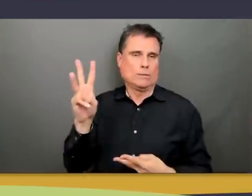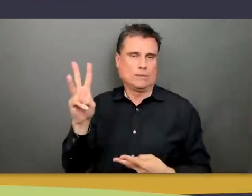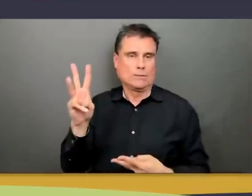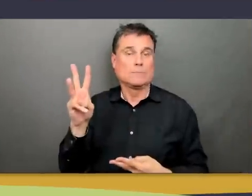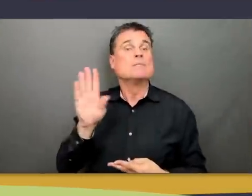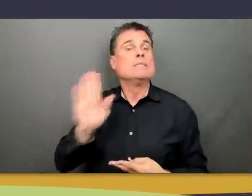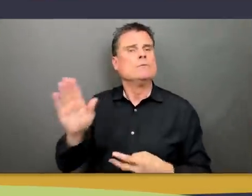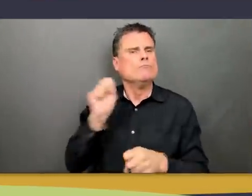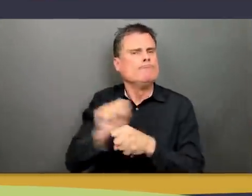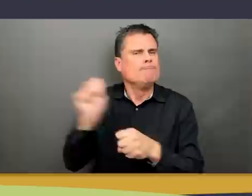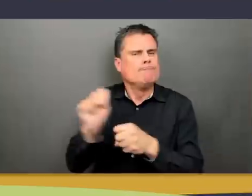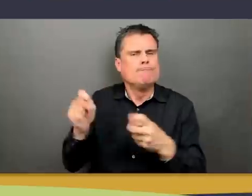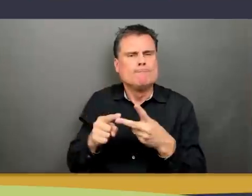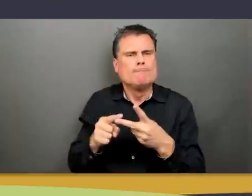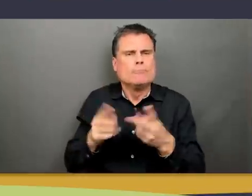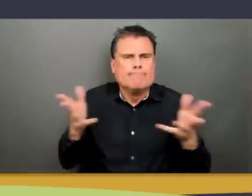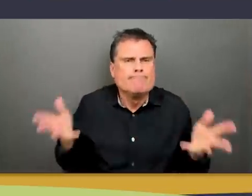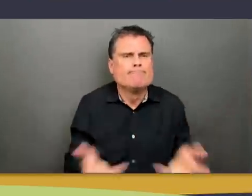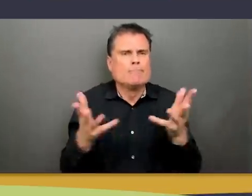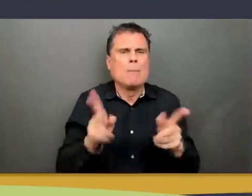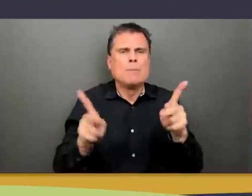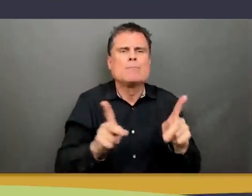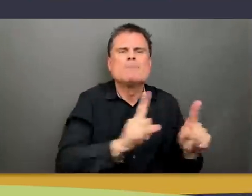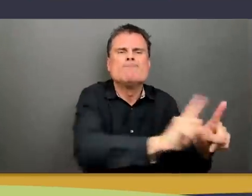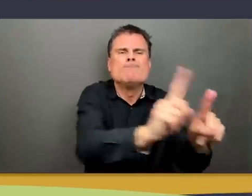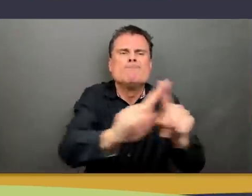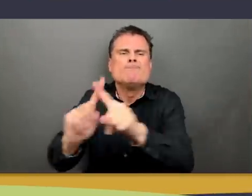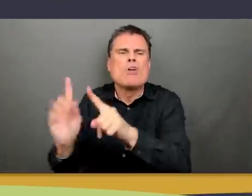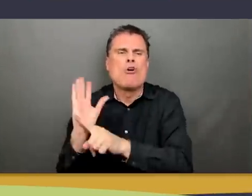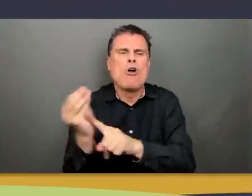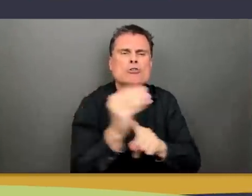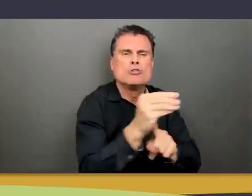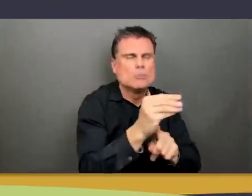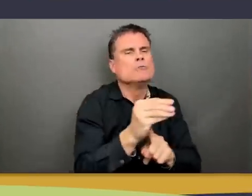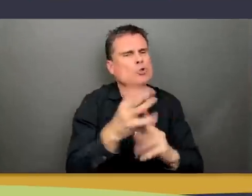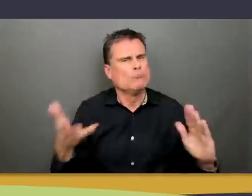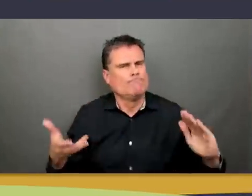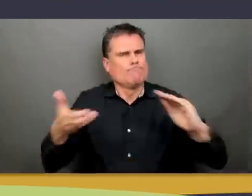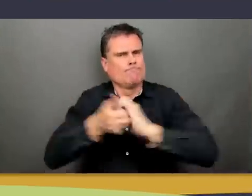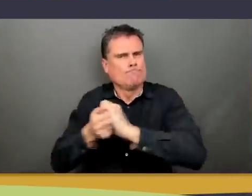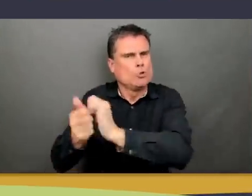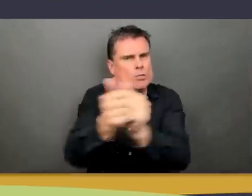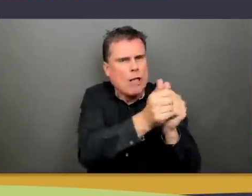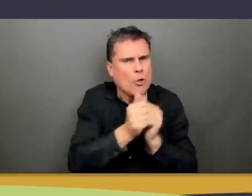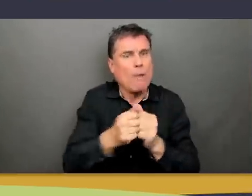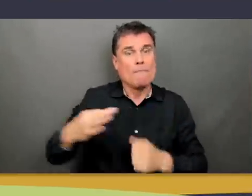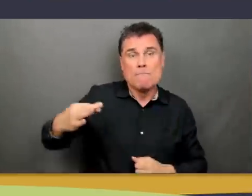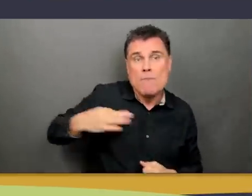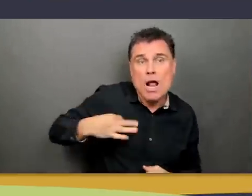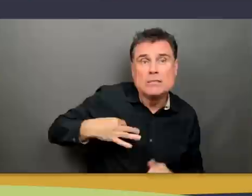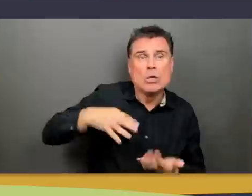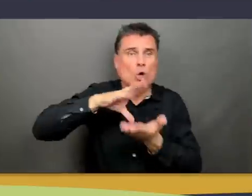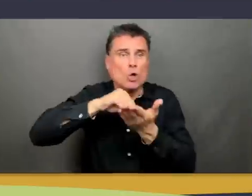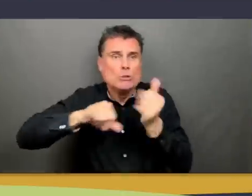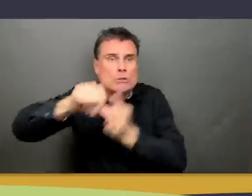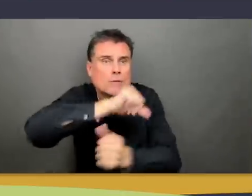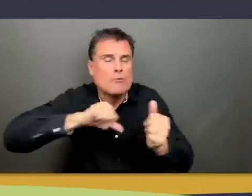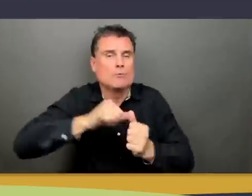work you are doing in your communities. Now it's time to announce our first award recipient of the day.